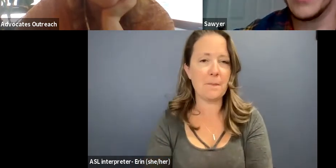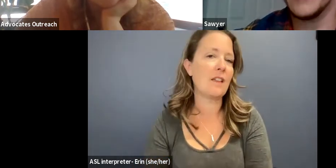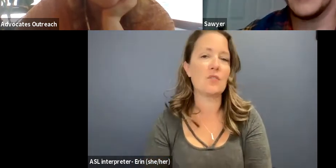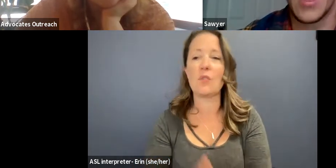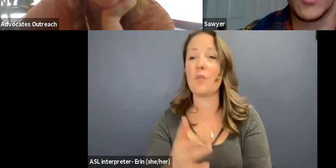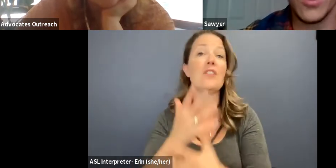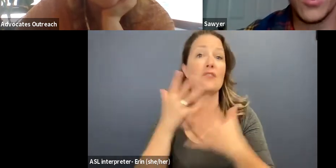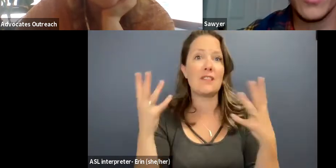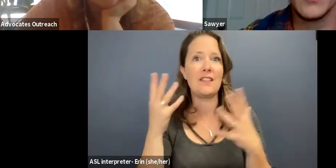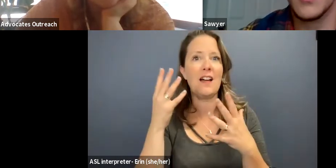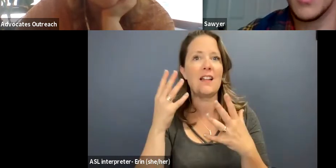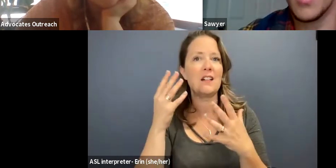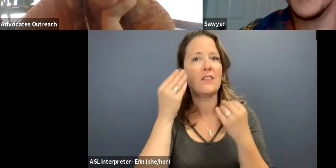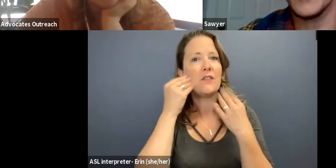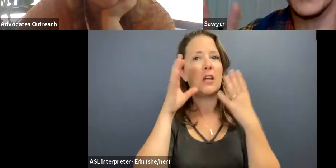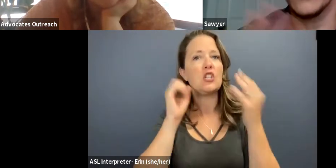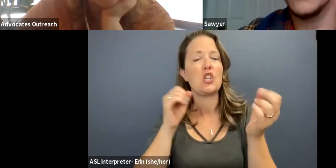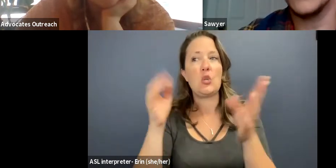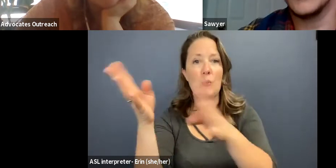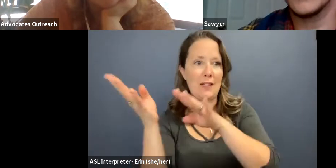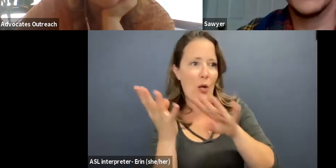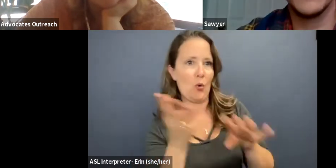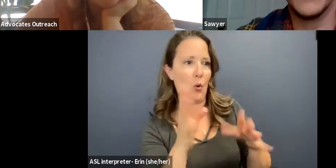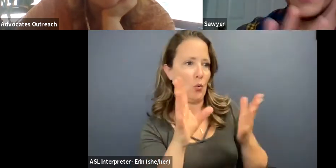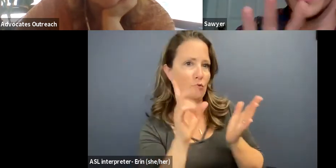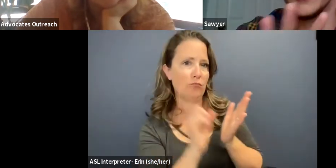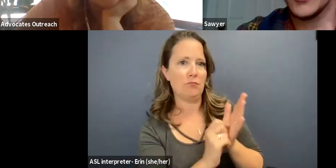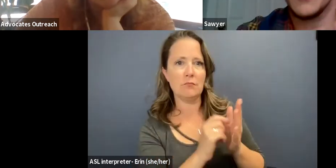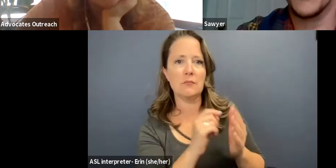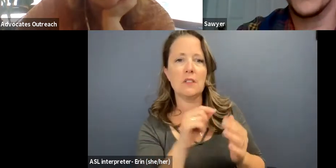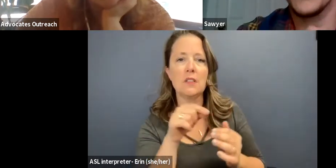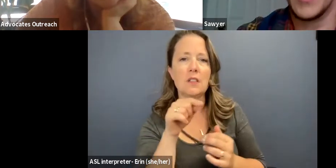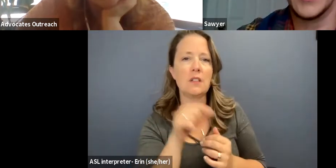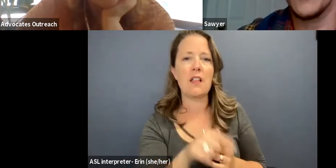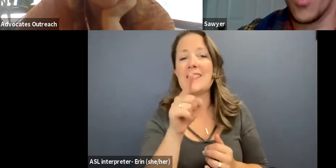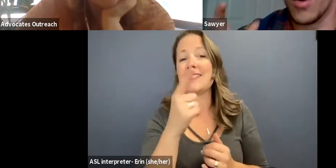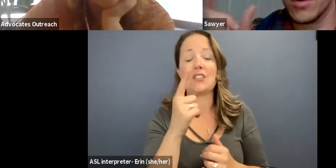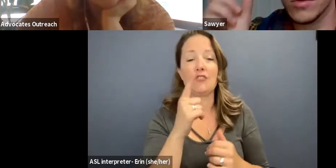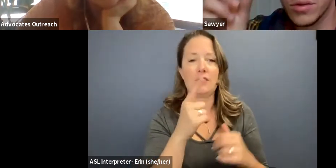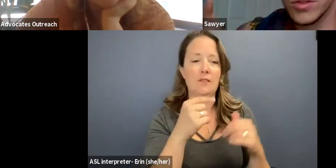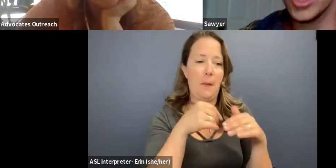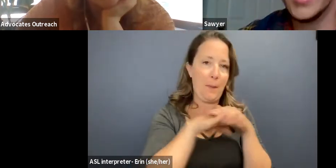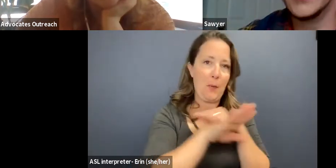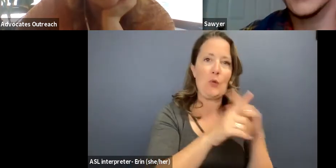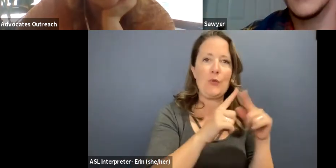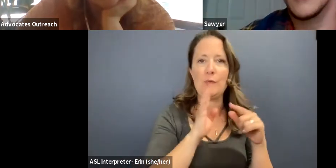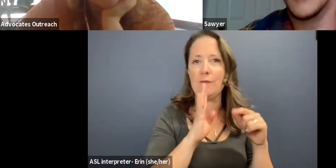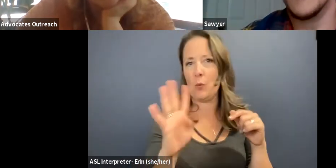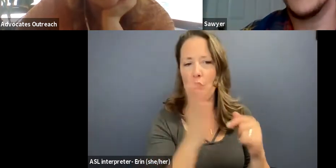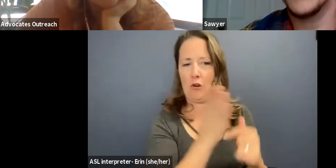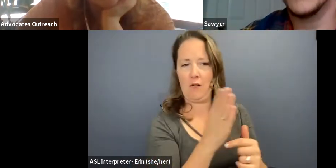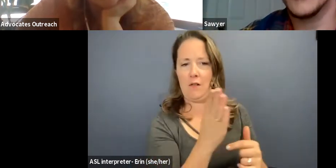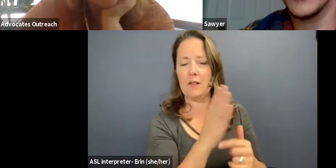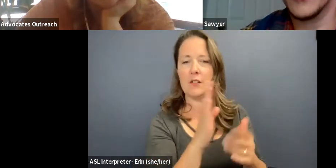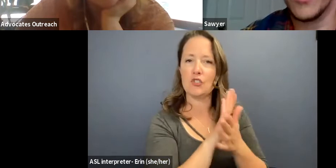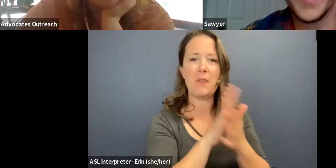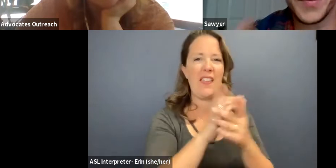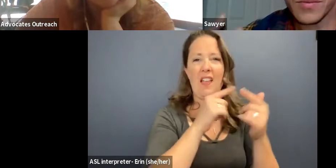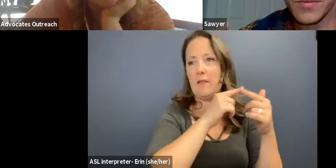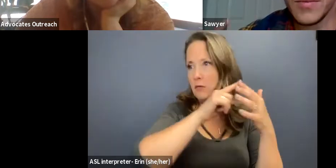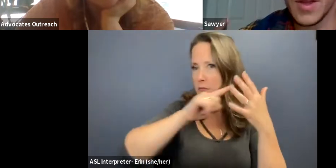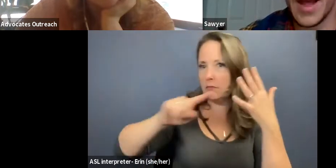are going to most of the time or all the time call it by its medical name, and just say that, yeah, sometimes other people don't know